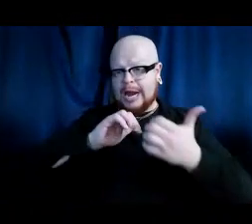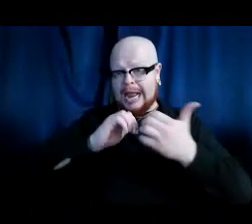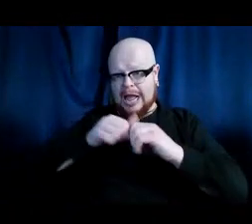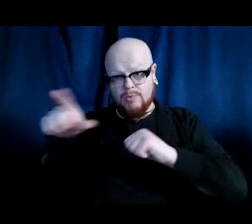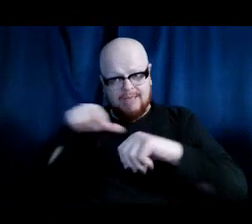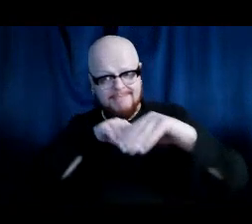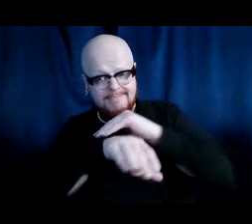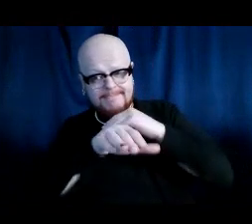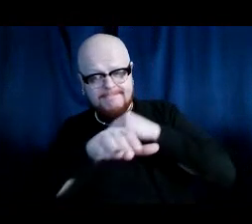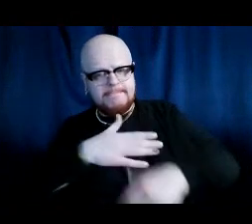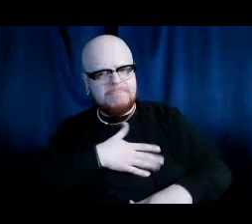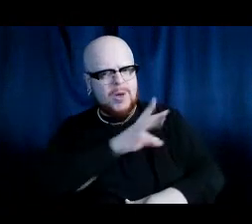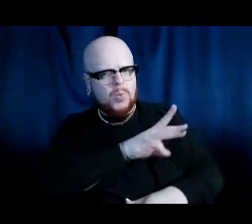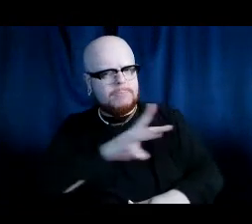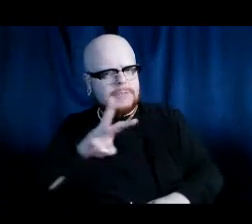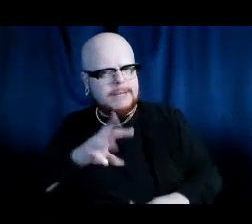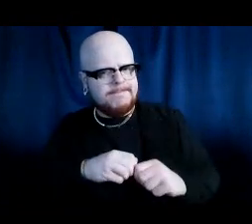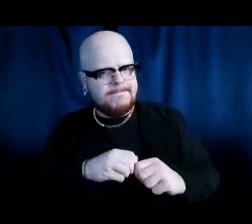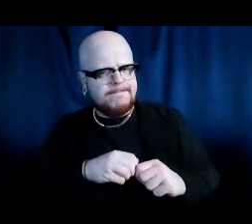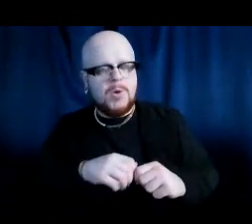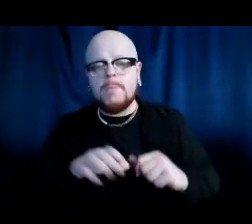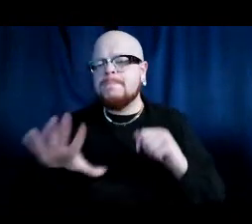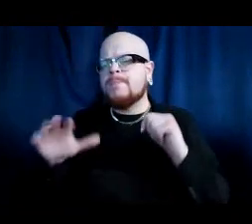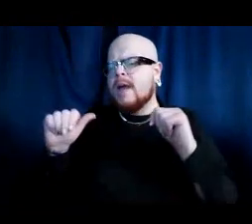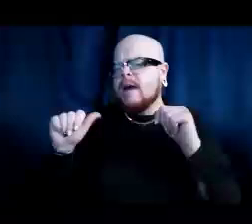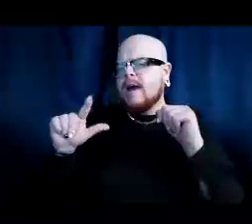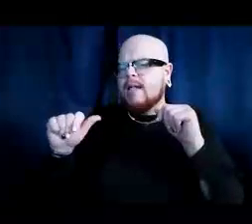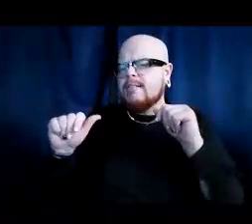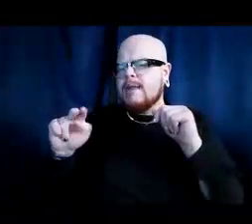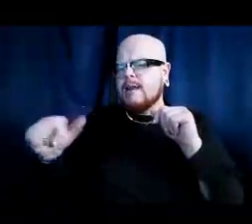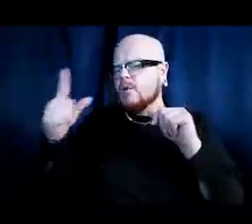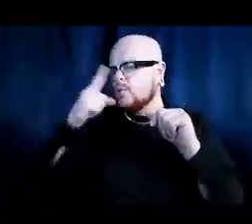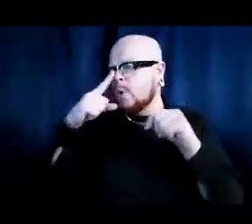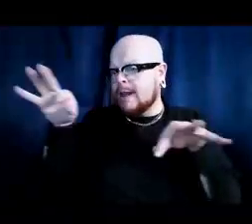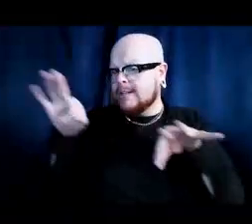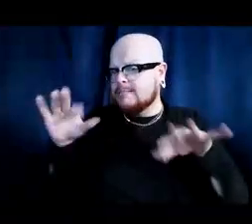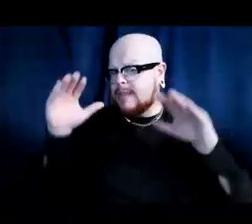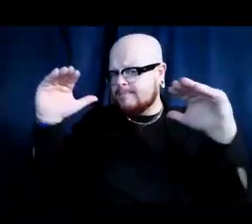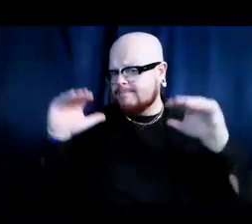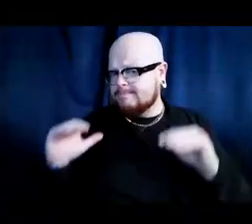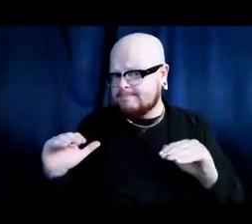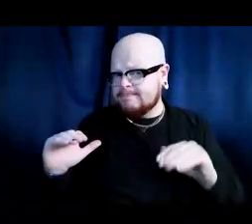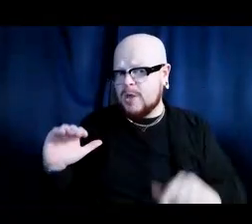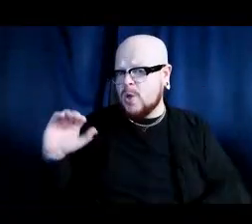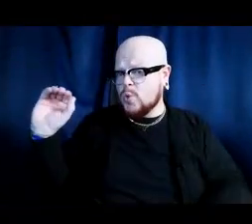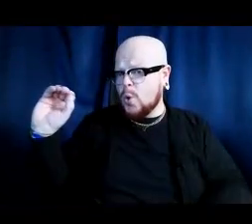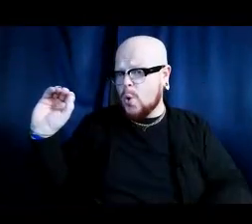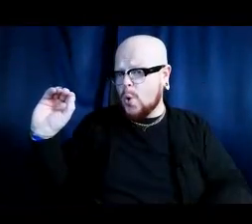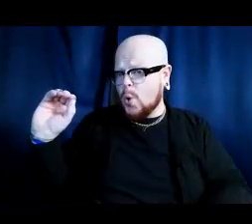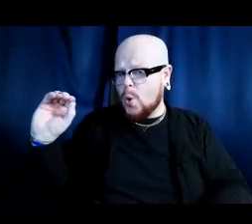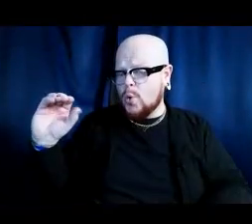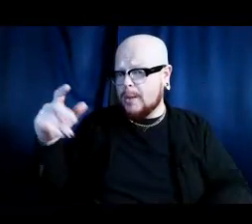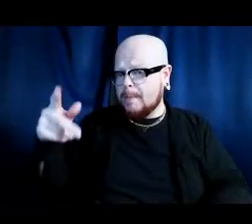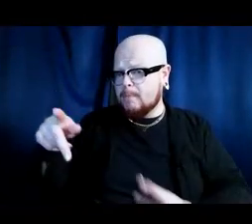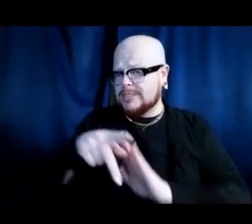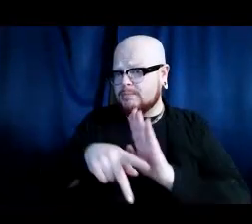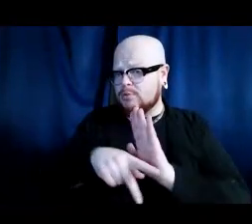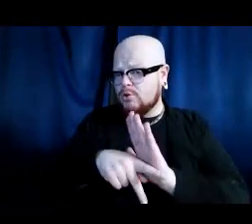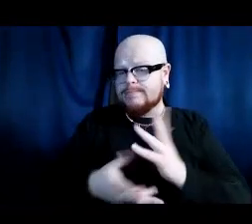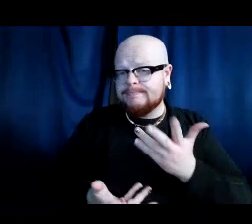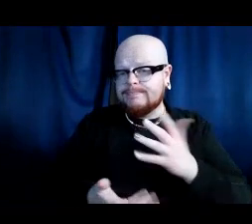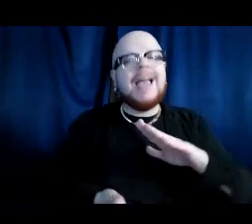Alanna, will you tell us about the next principle? Of course. The second principle is operable, and this